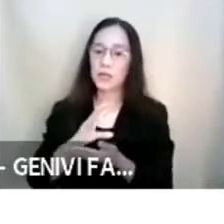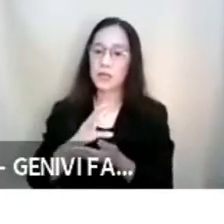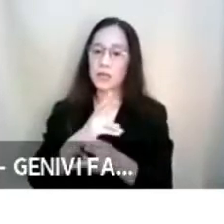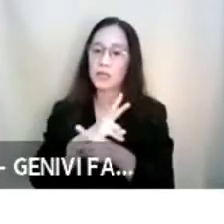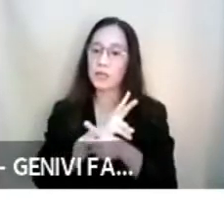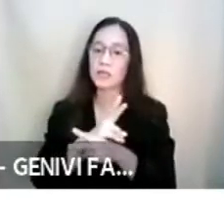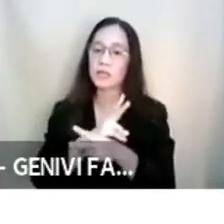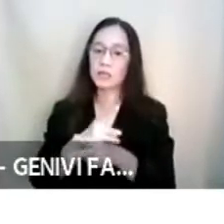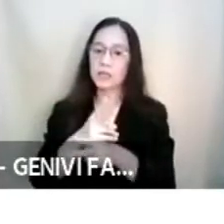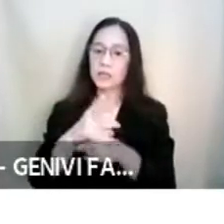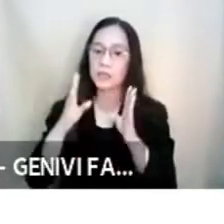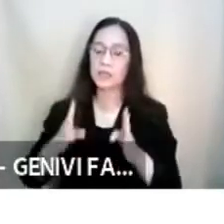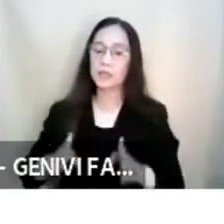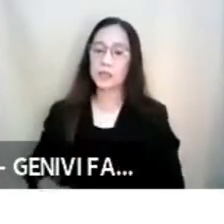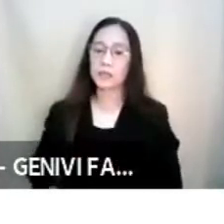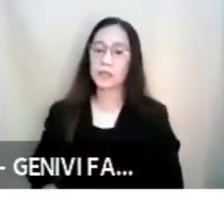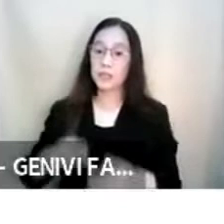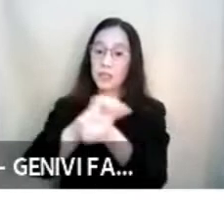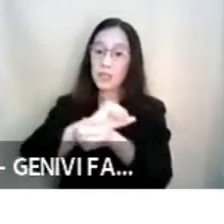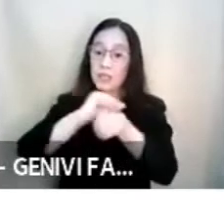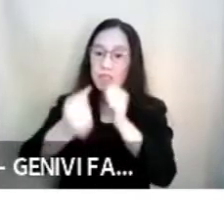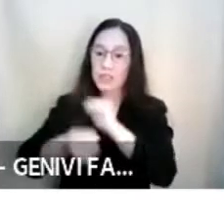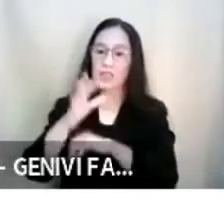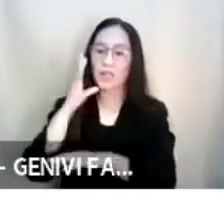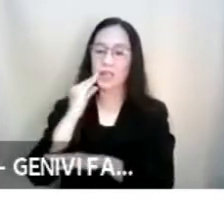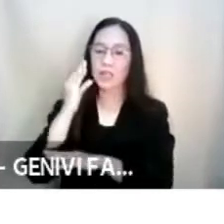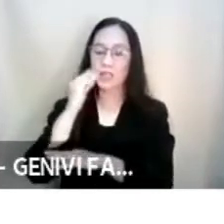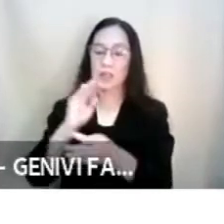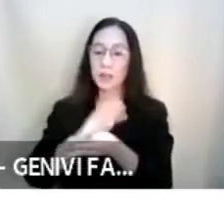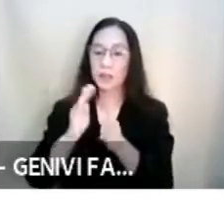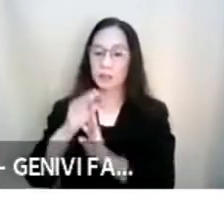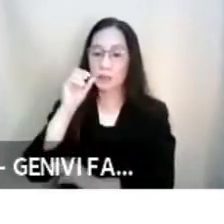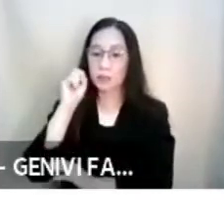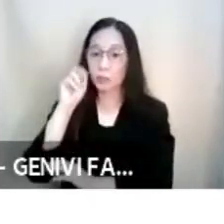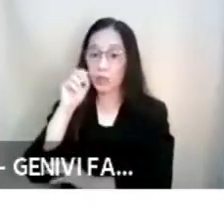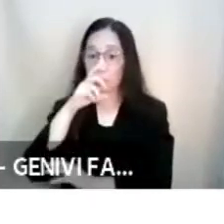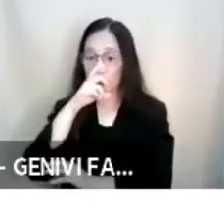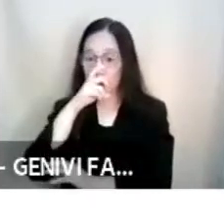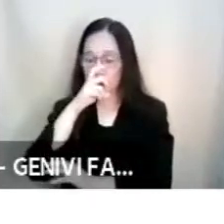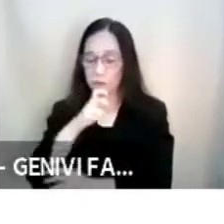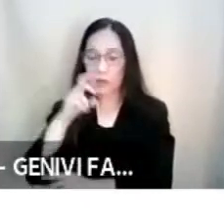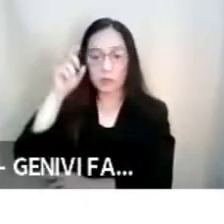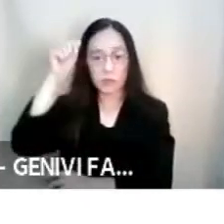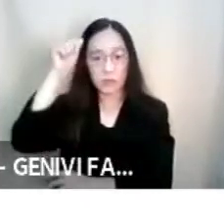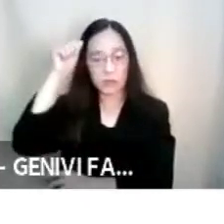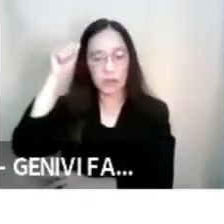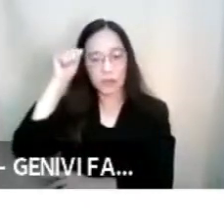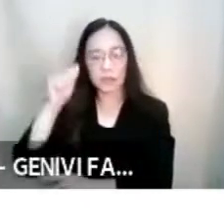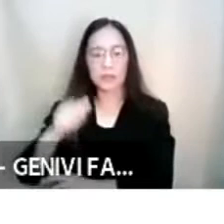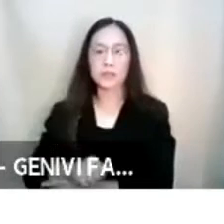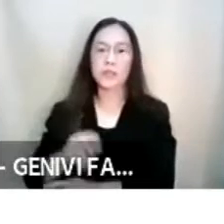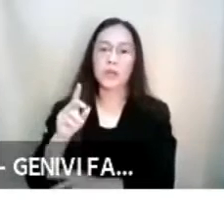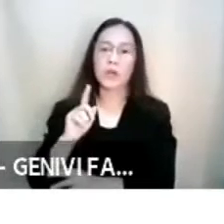undergo when they become, adolescents and adults. What's the difference between public and